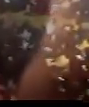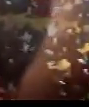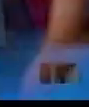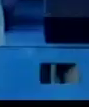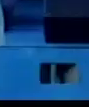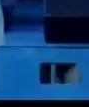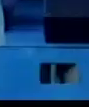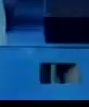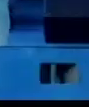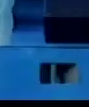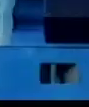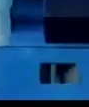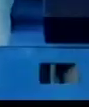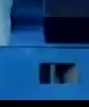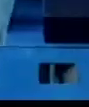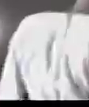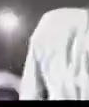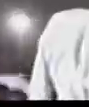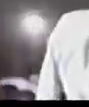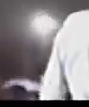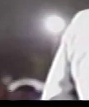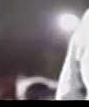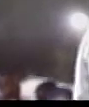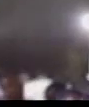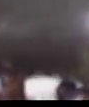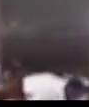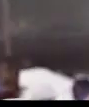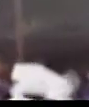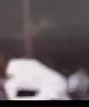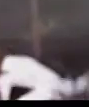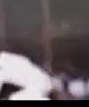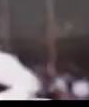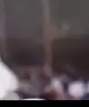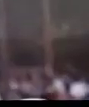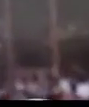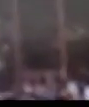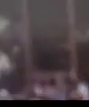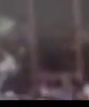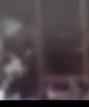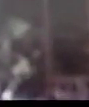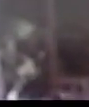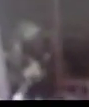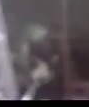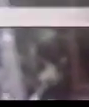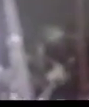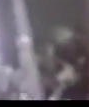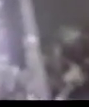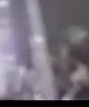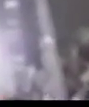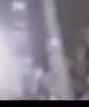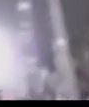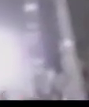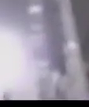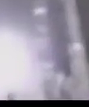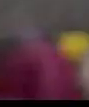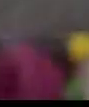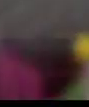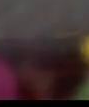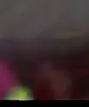saved. See that? He wants you to be saved. He wants all men to